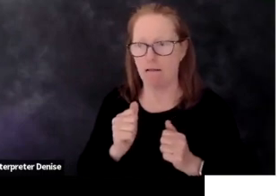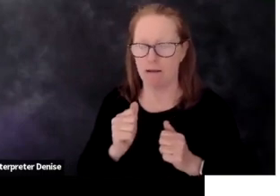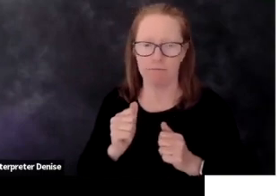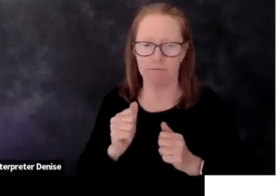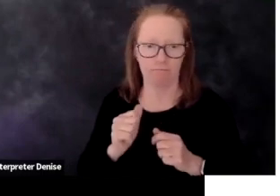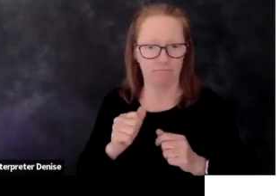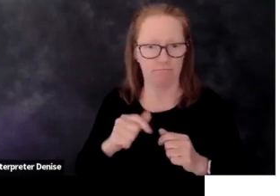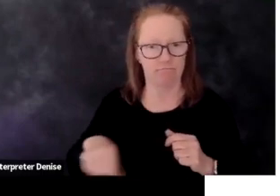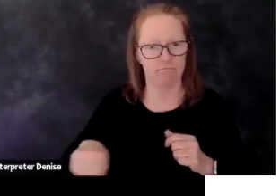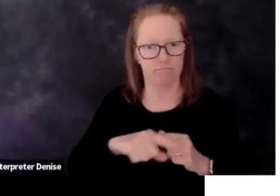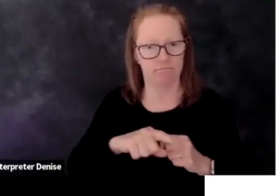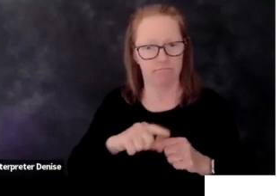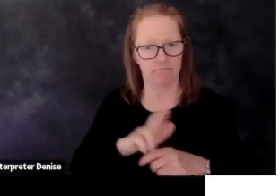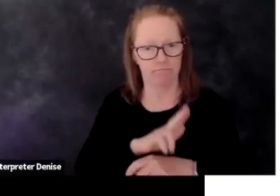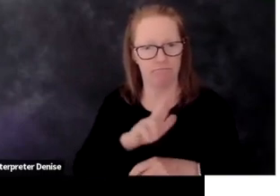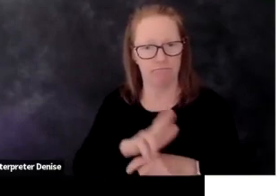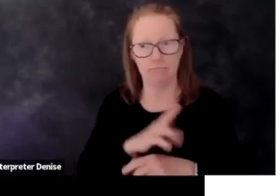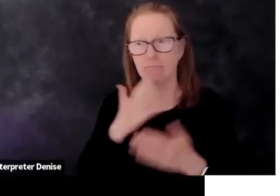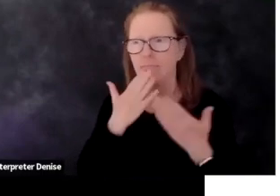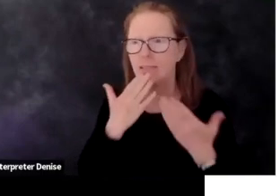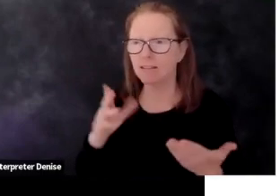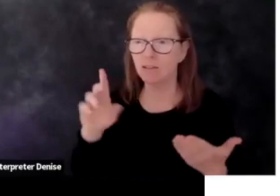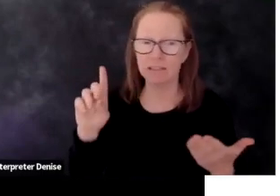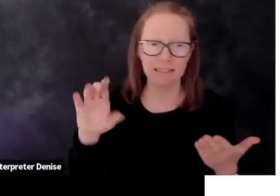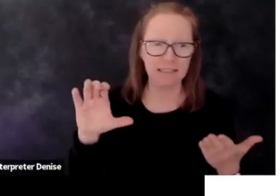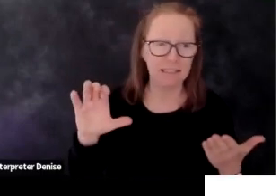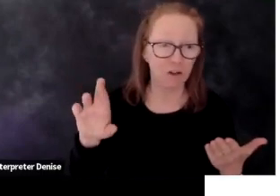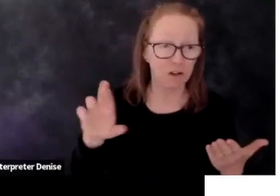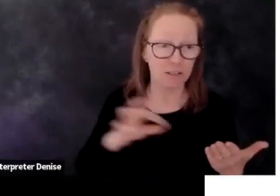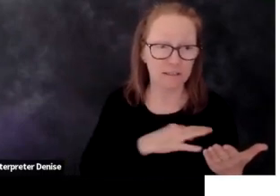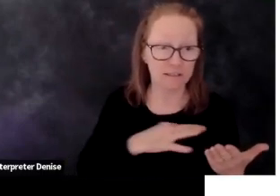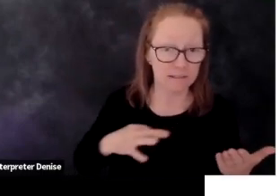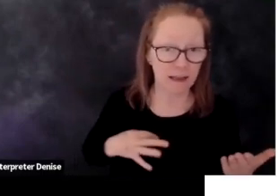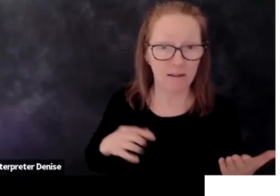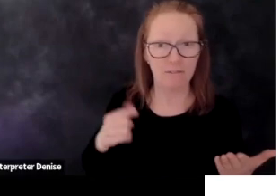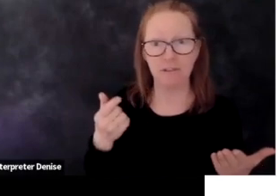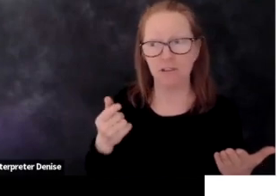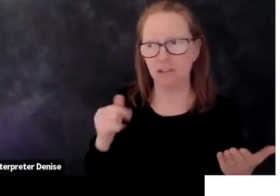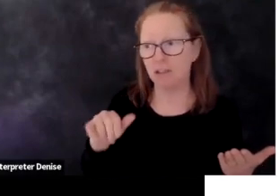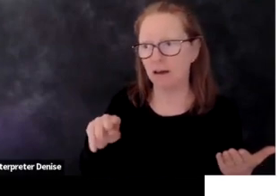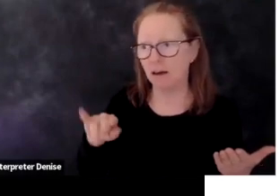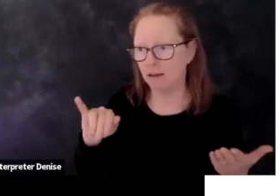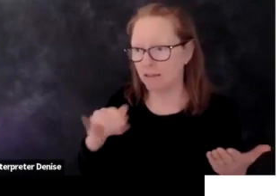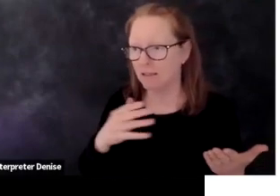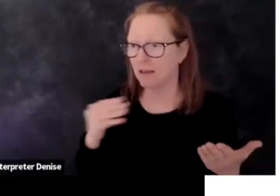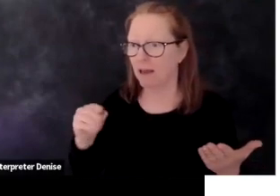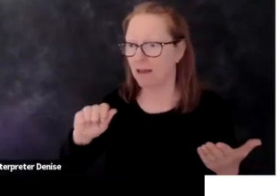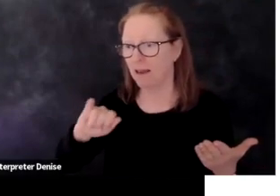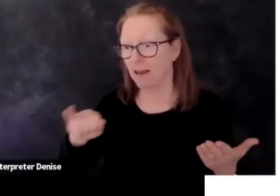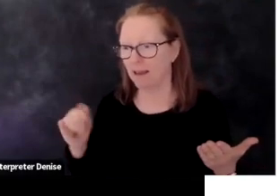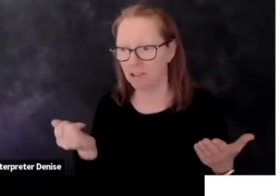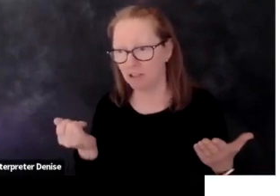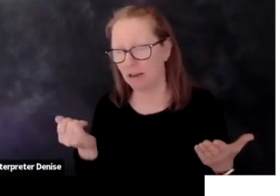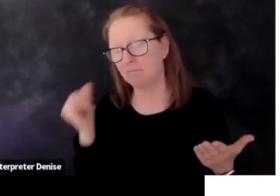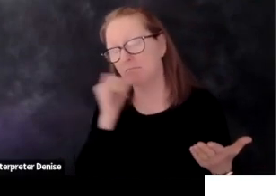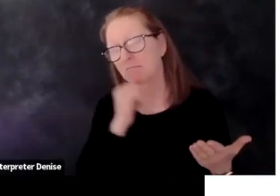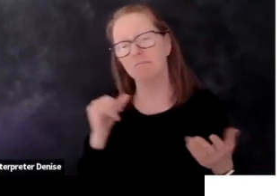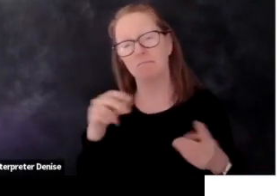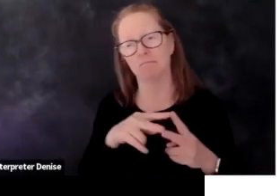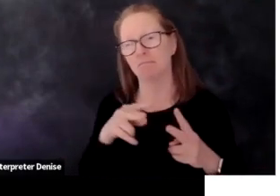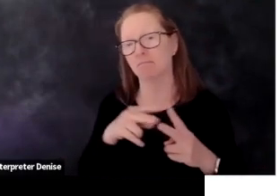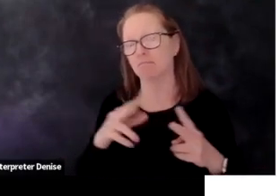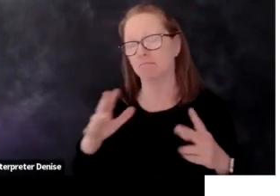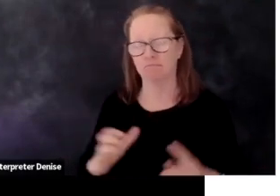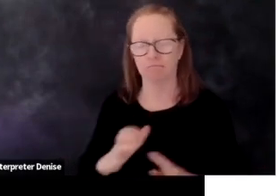call, DCR staff. So many folks have thanked me already. Gianni, Hill, and AJ did a phenomenal job